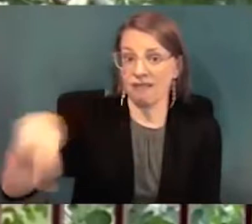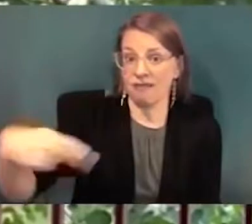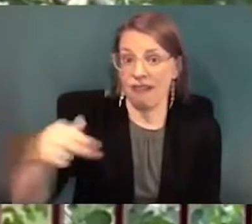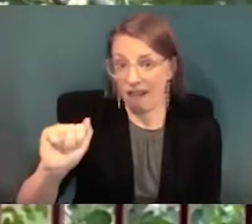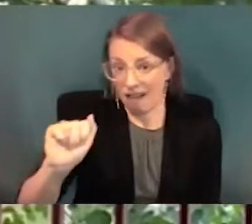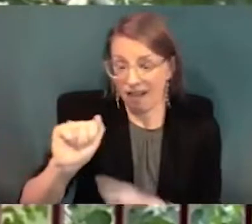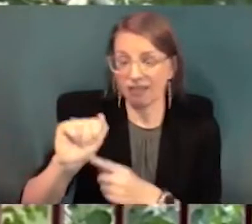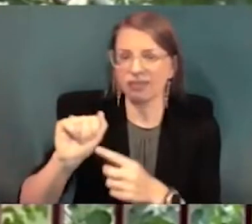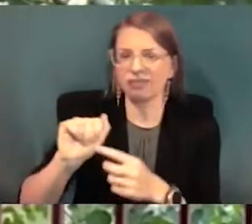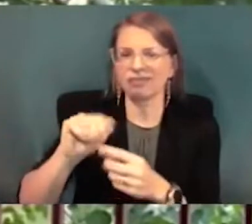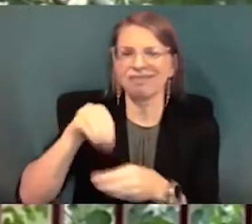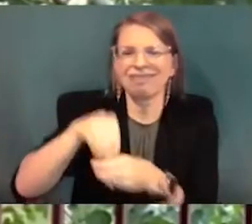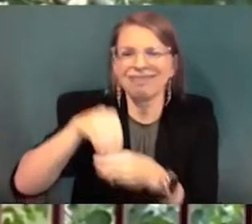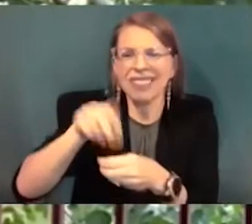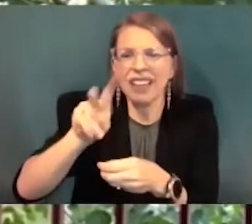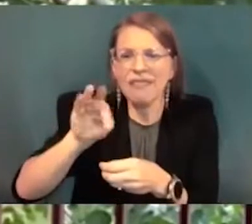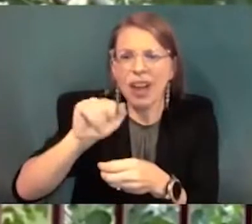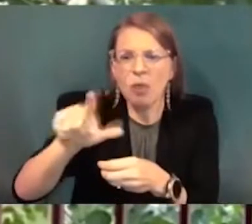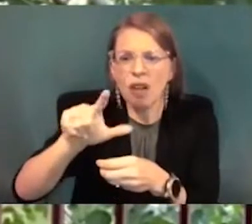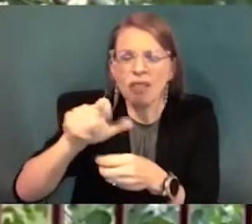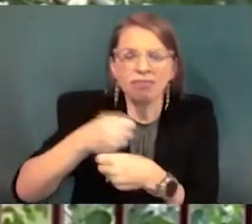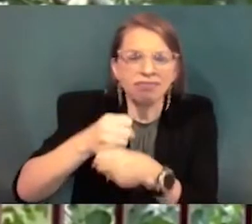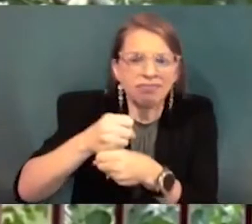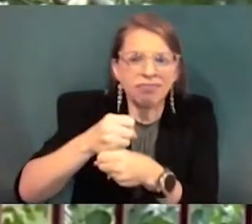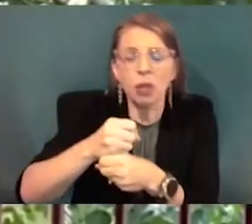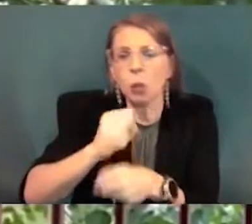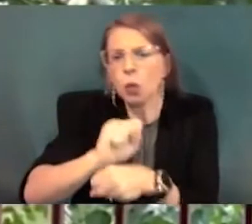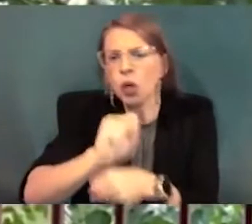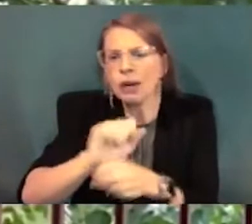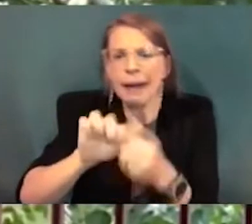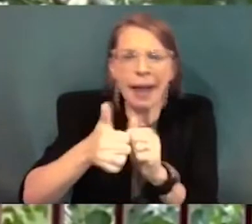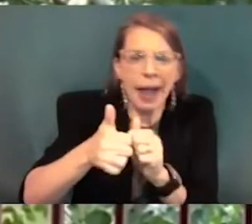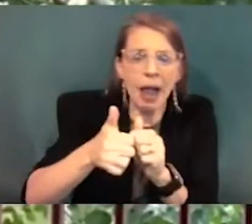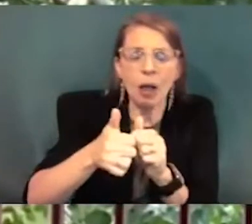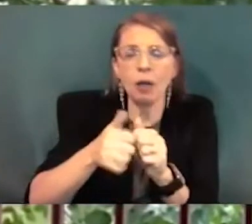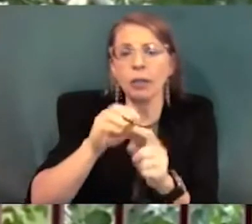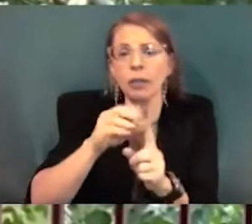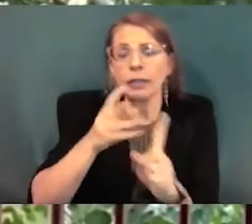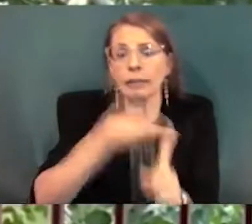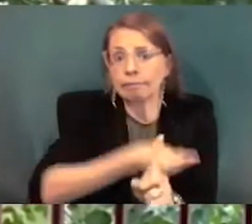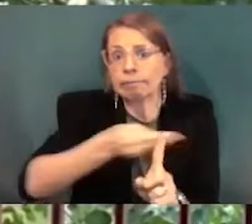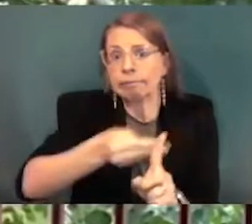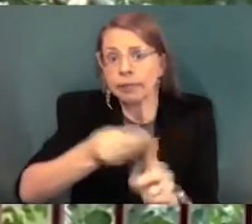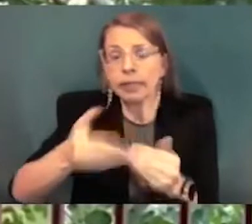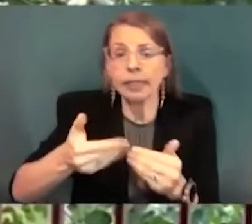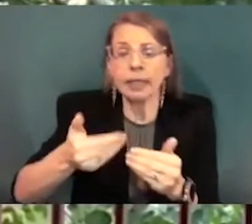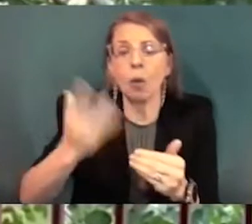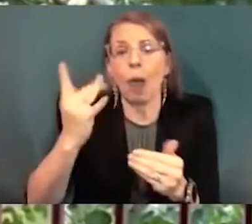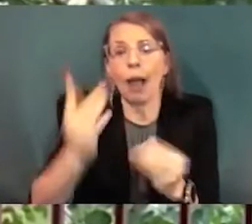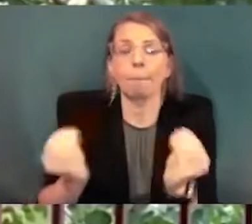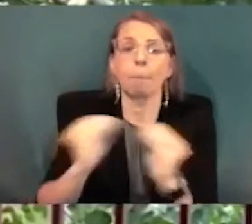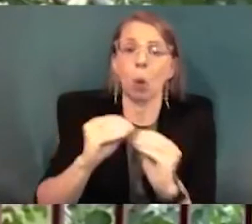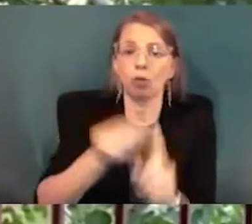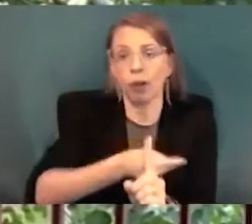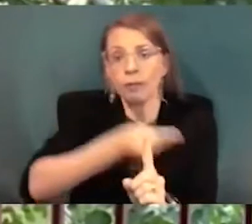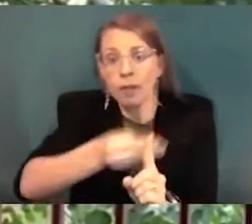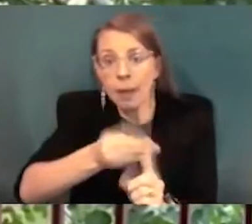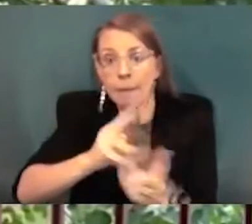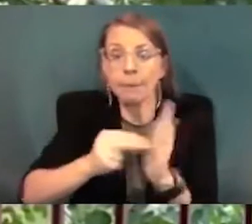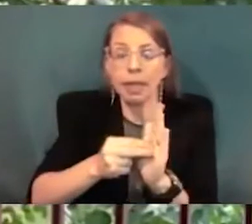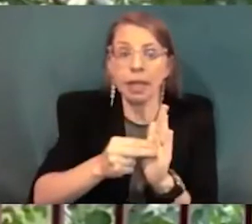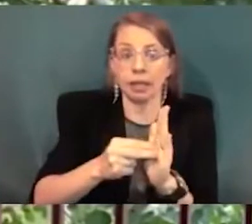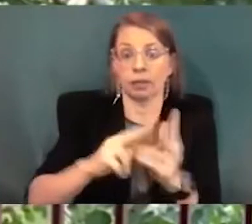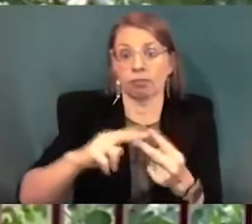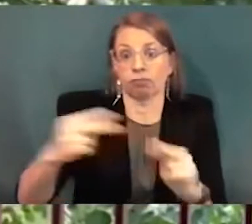goes. Really, how does it work the way it does? Is it more transmissible? Why is it more transmissible? Does it replicate longer